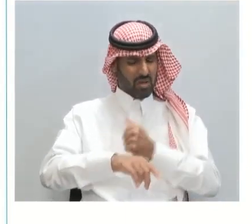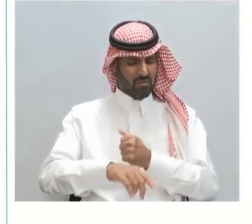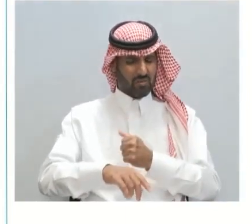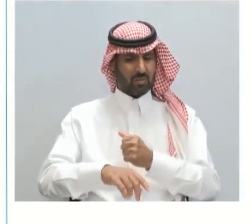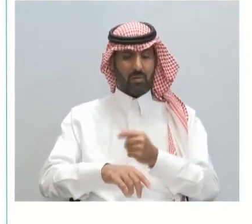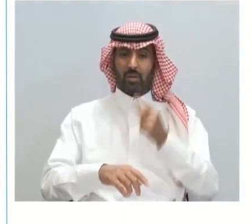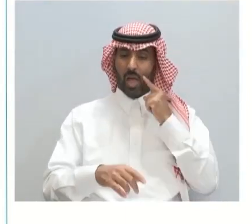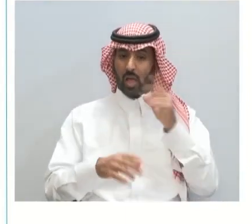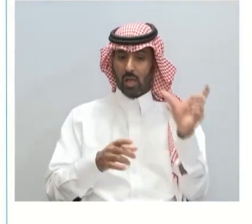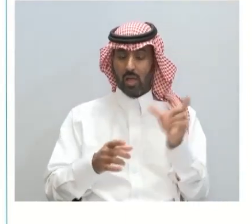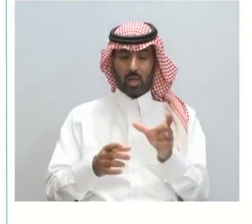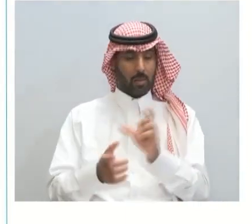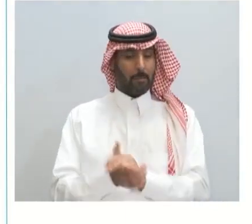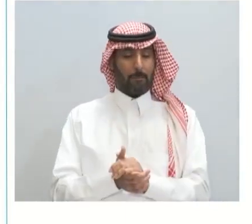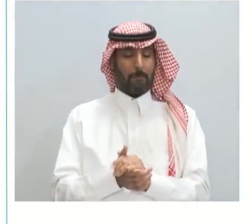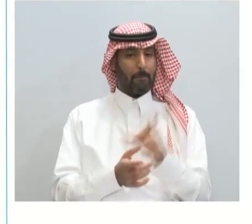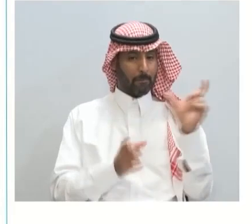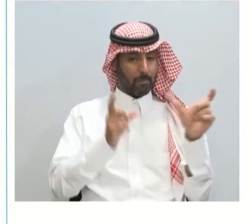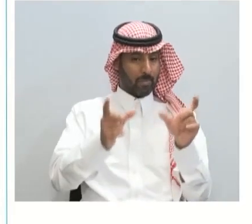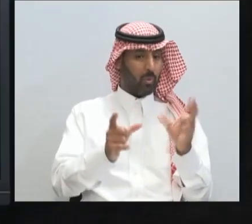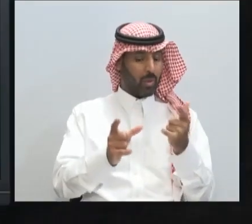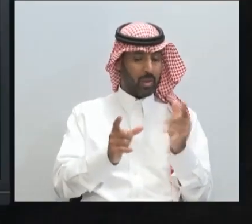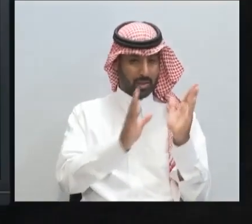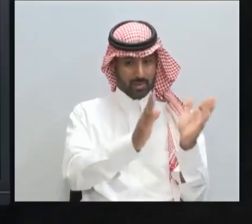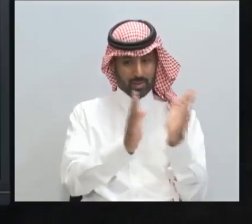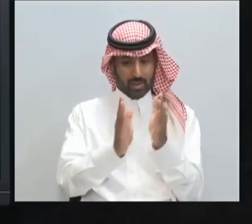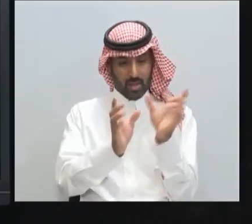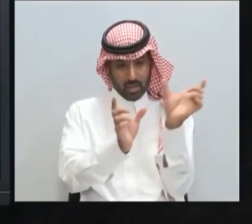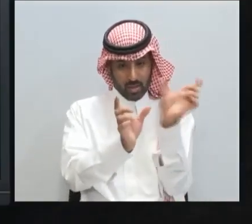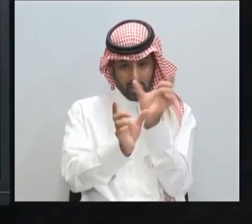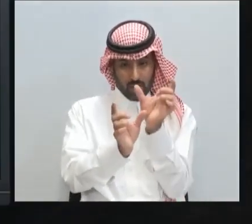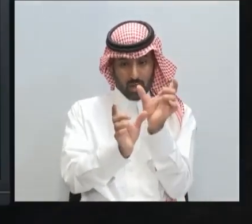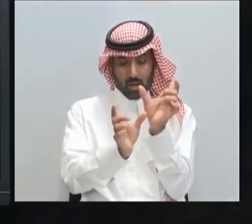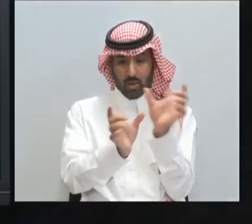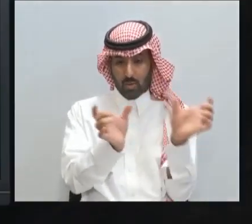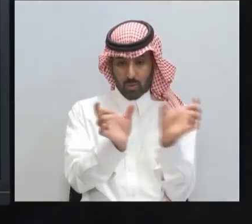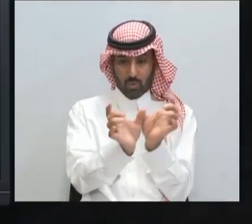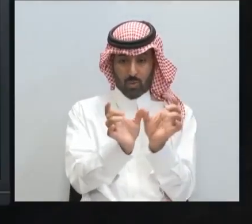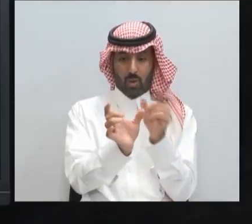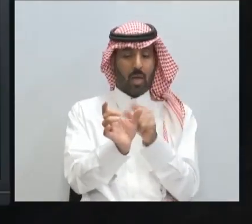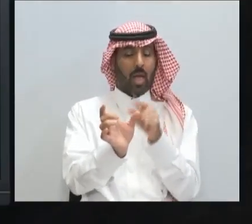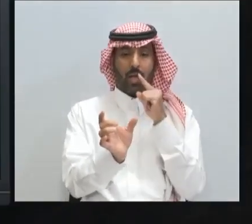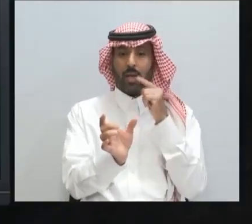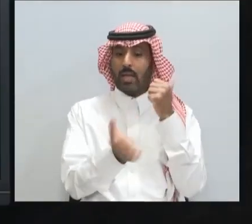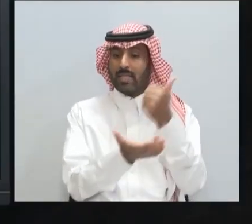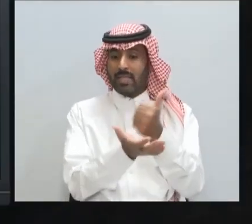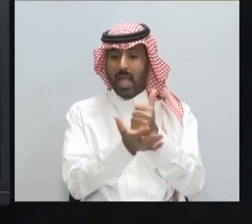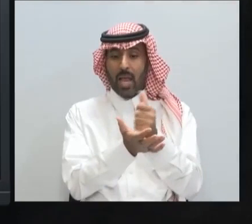the main part of each word? What's the main word of each word? What's the main part?